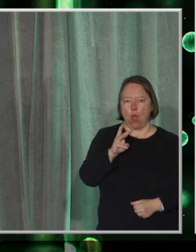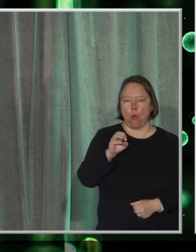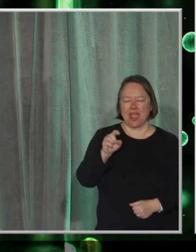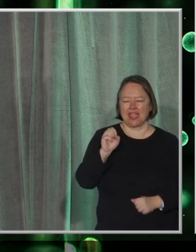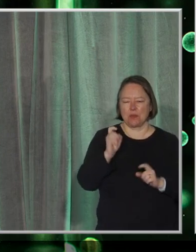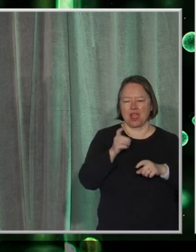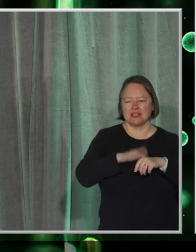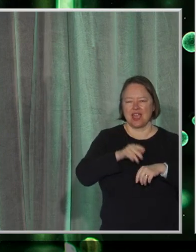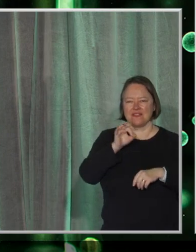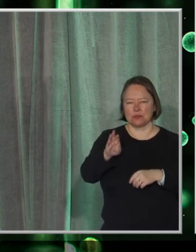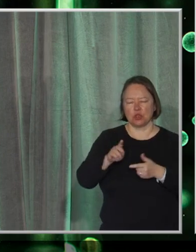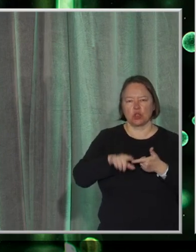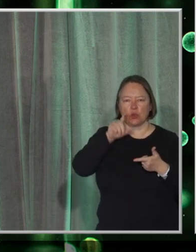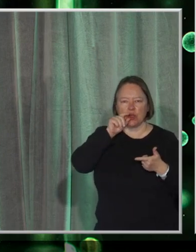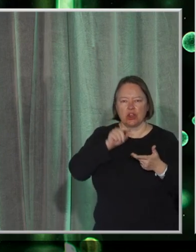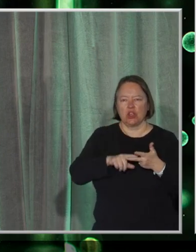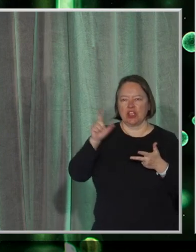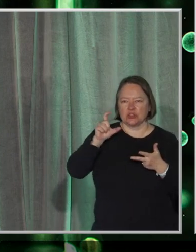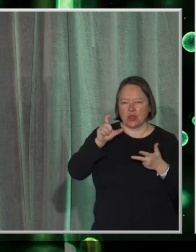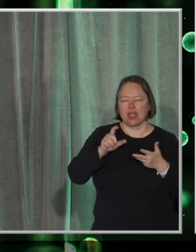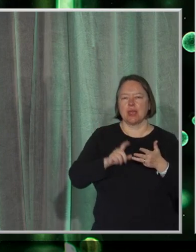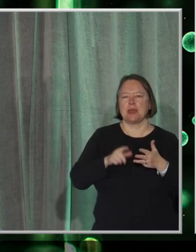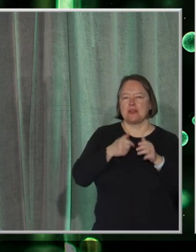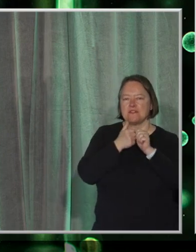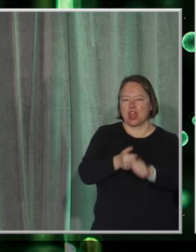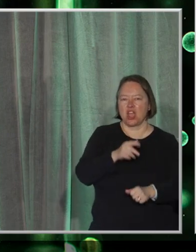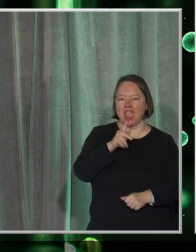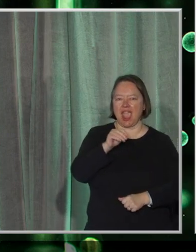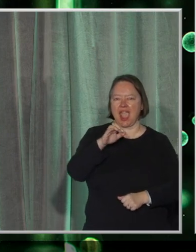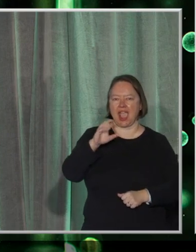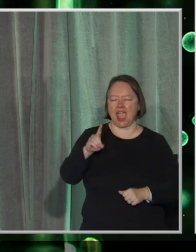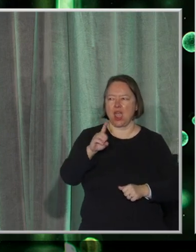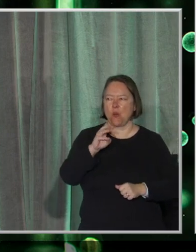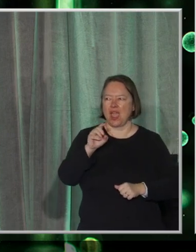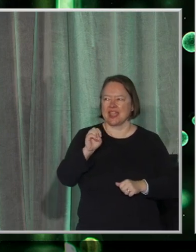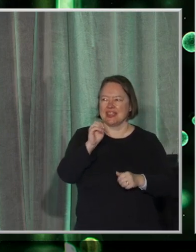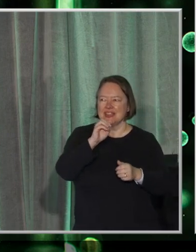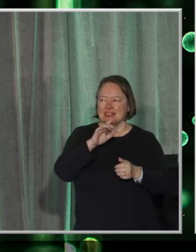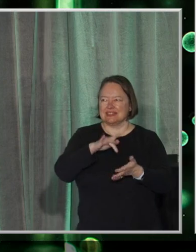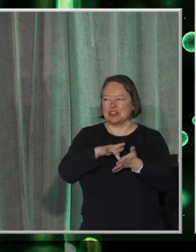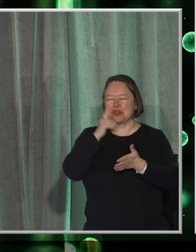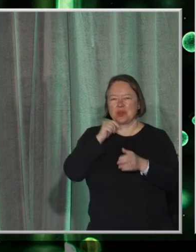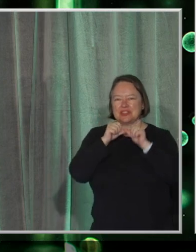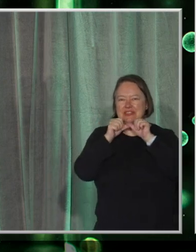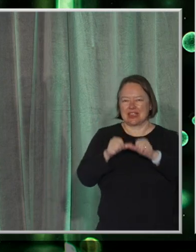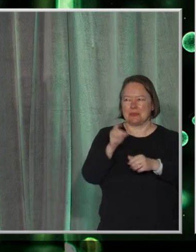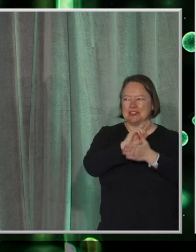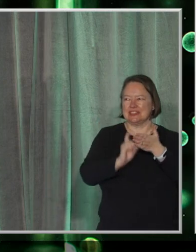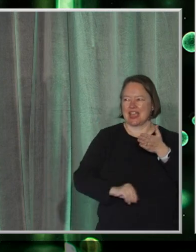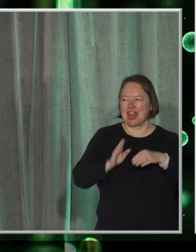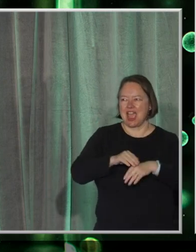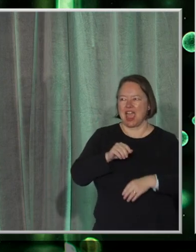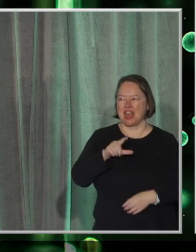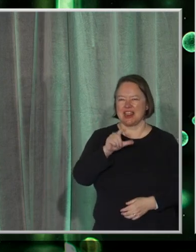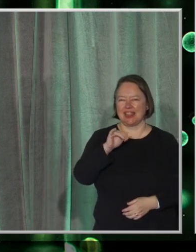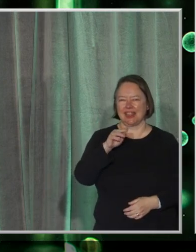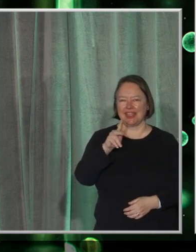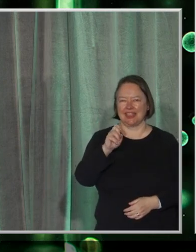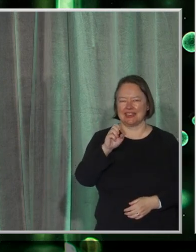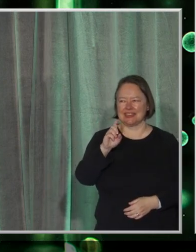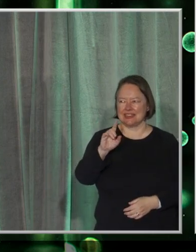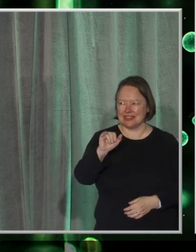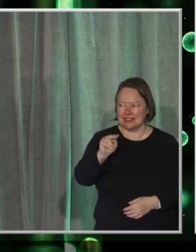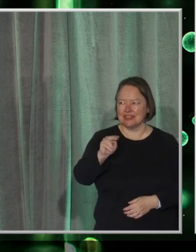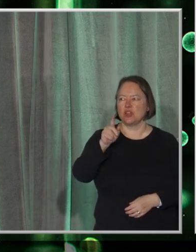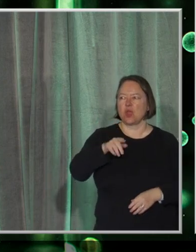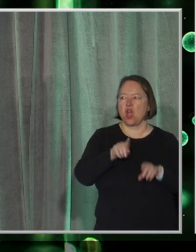Facebook, Twitter, and Instagram, and by following the KCAD Wege Center for Sustainable Design on LinkedIn. We also have a Wege Prize LinkedIn